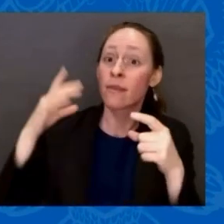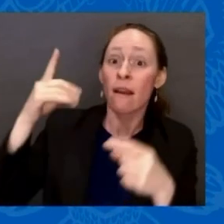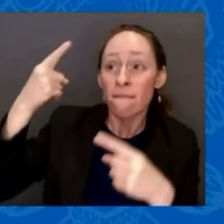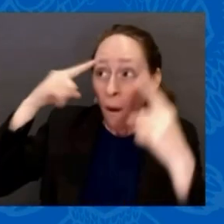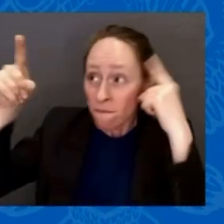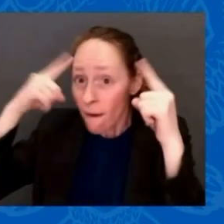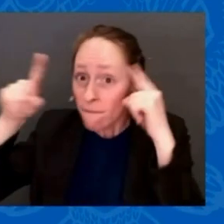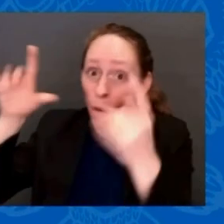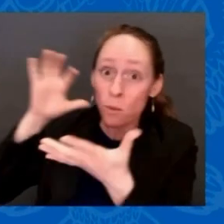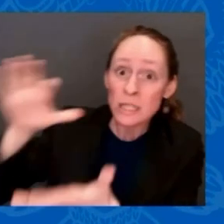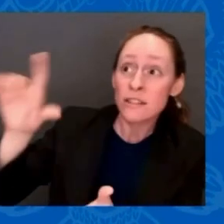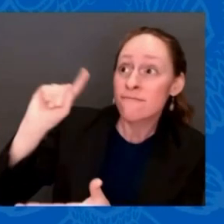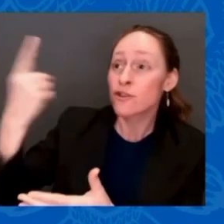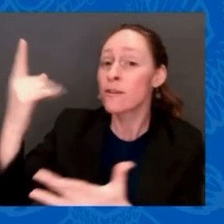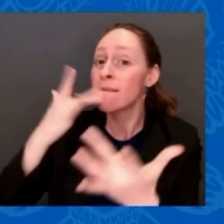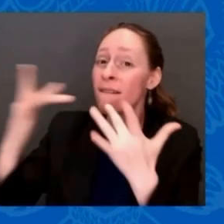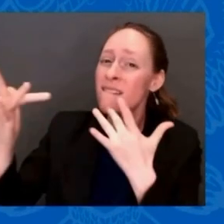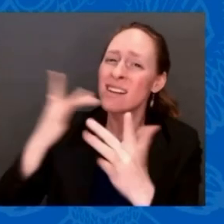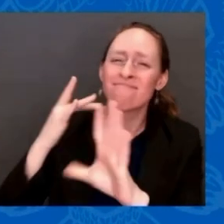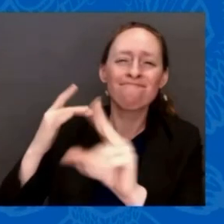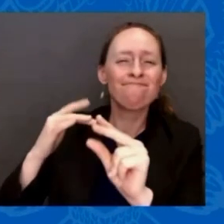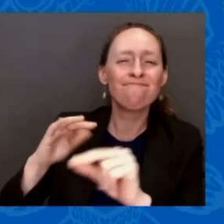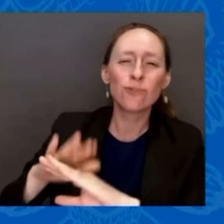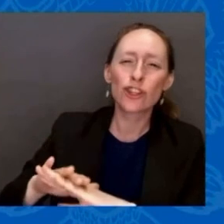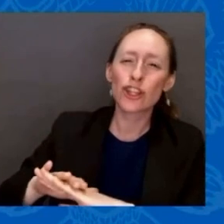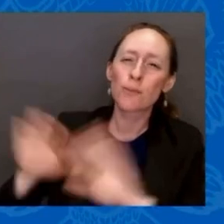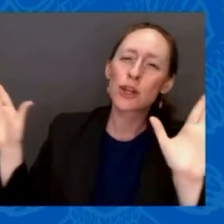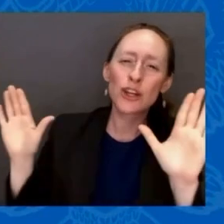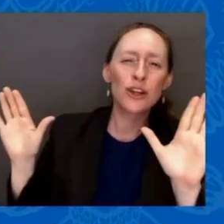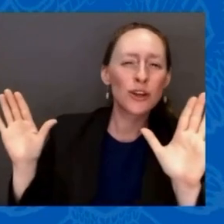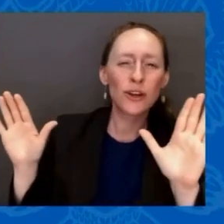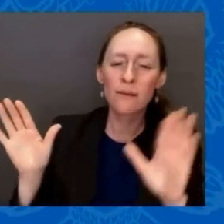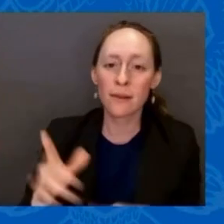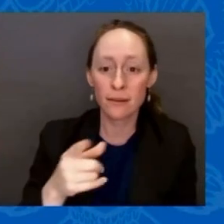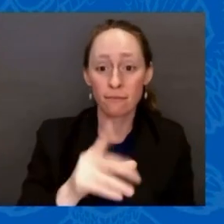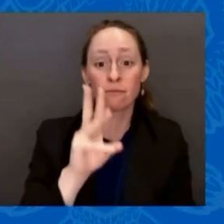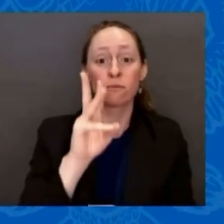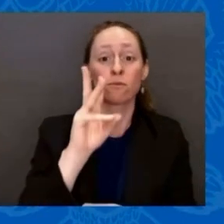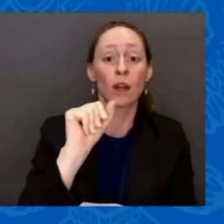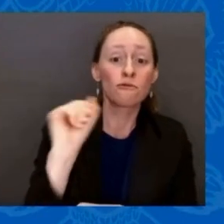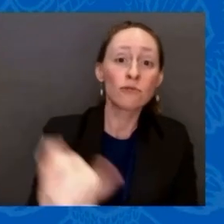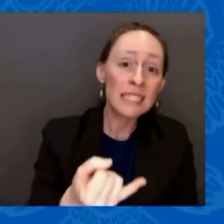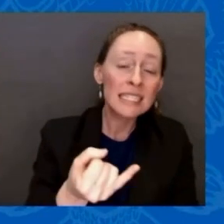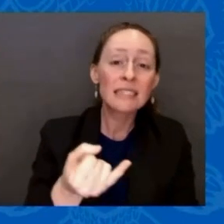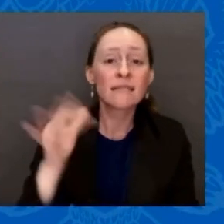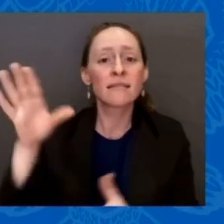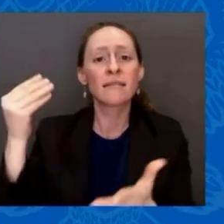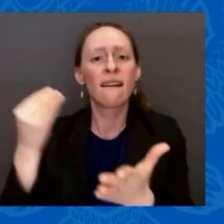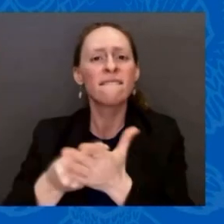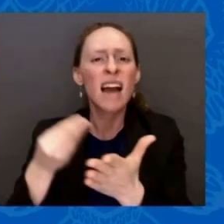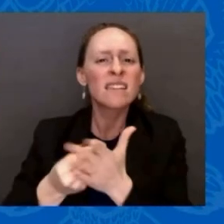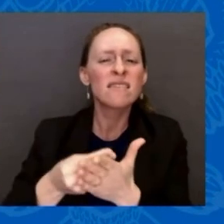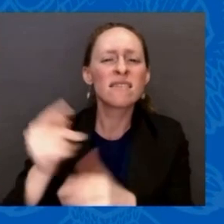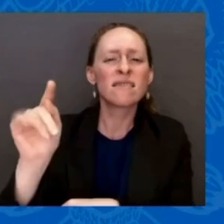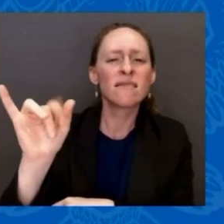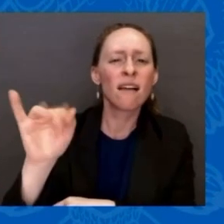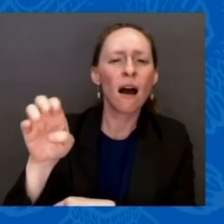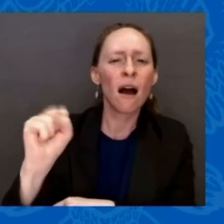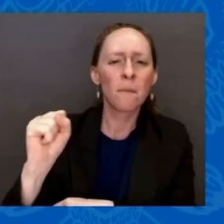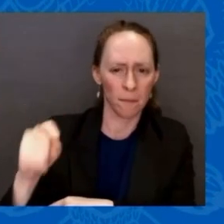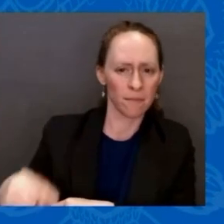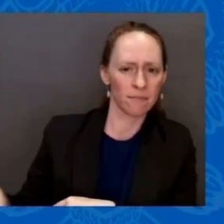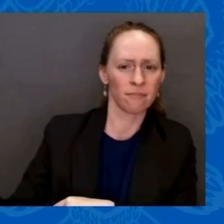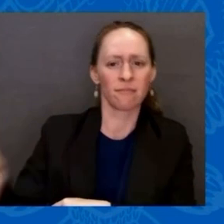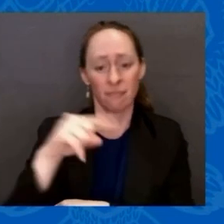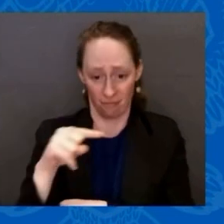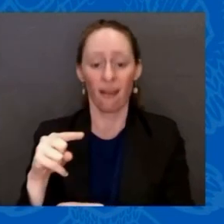everyone on Wall Street Journal and Financial Times began to call Bidenomics. I didn't come up with the name. I really didn't. I now claim